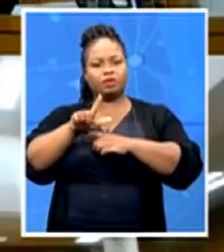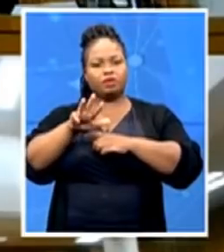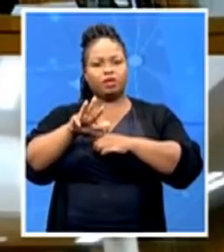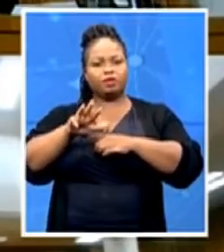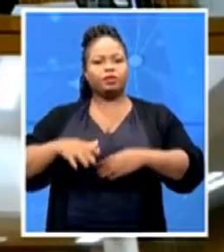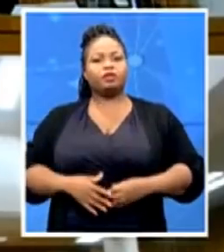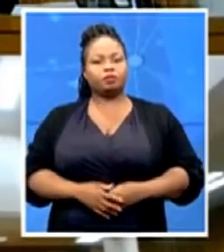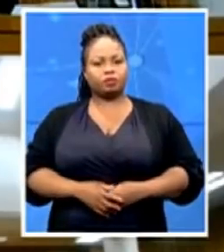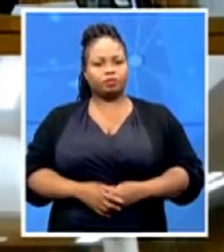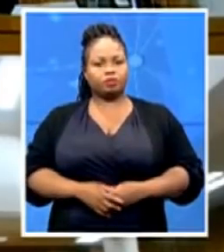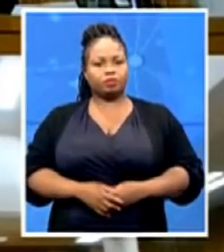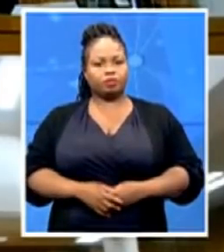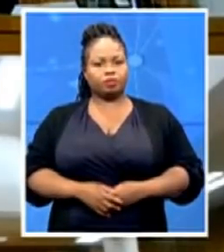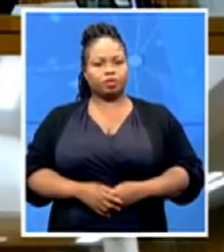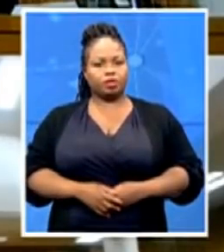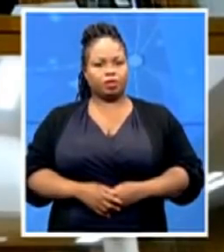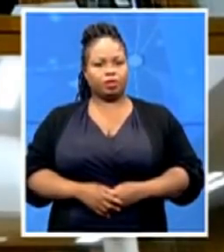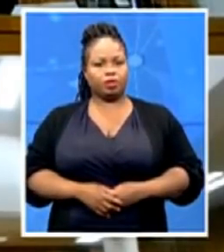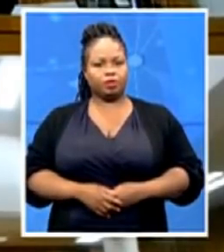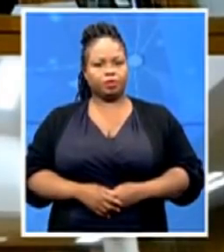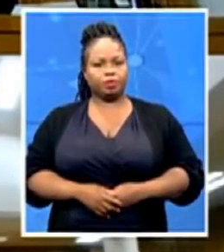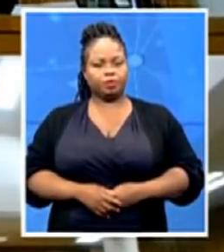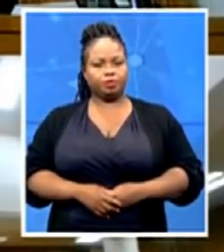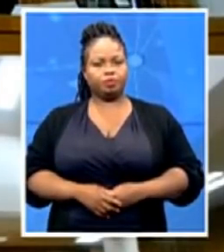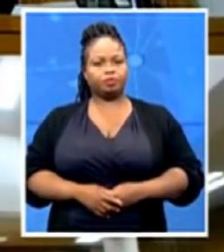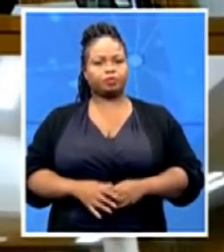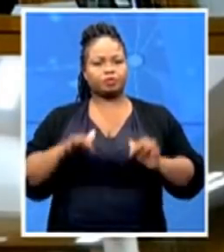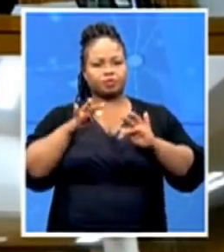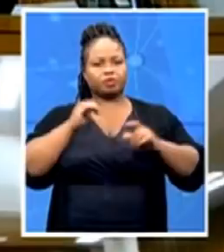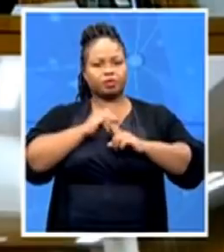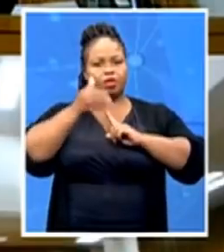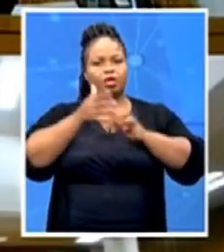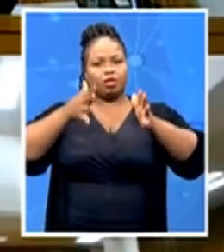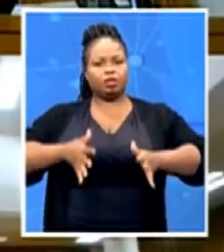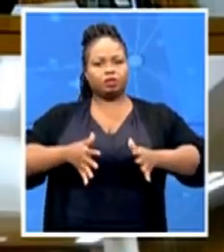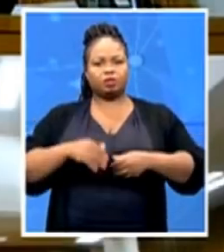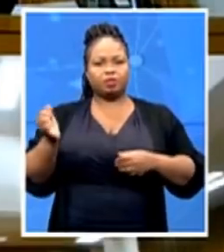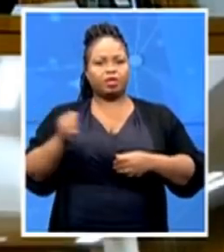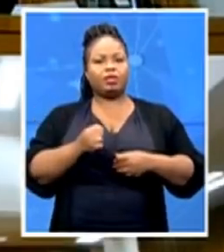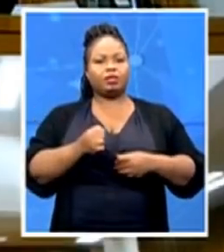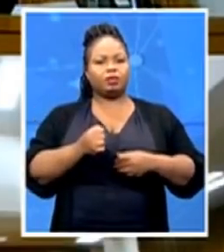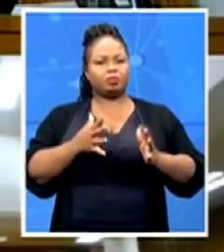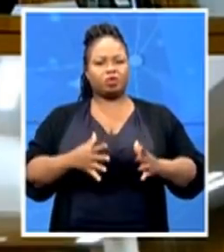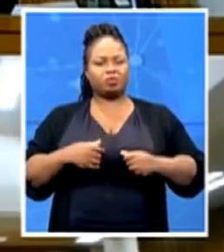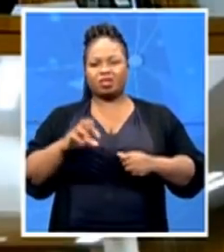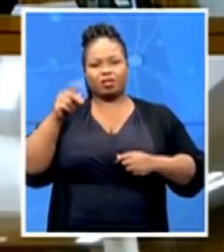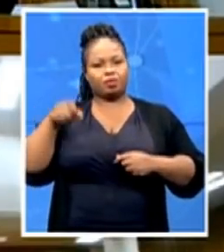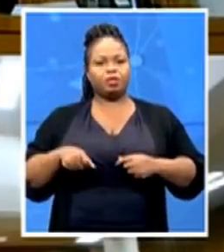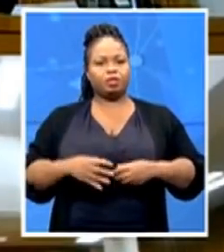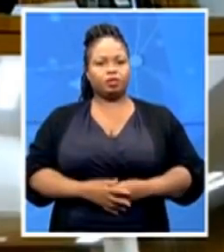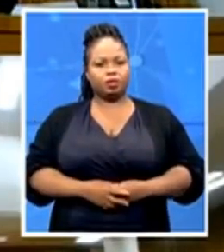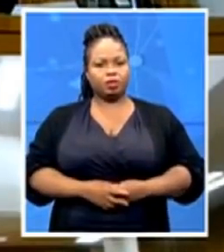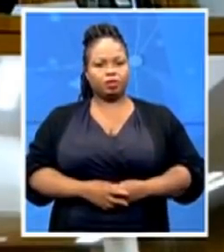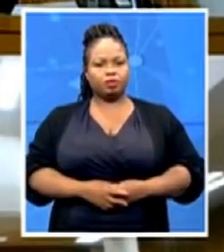following. The public protector is not employed by anyone, be it the Assembly or anyone else.